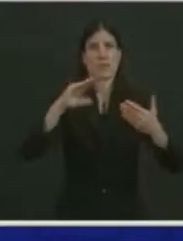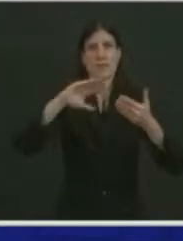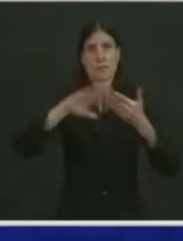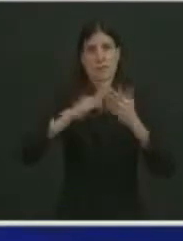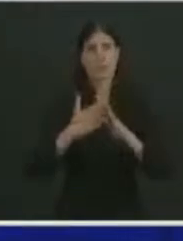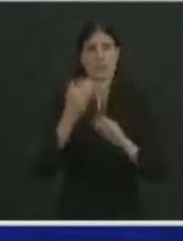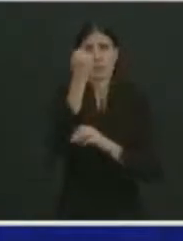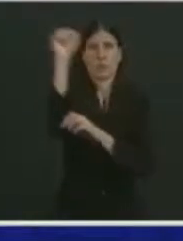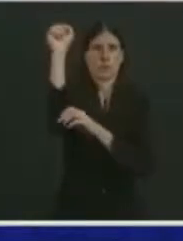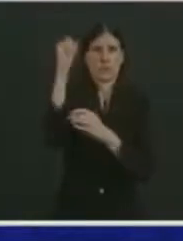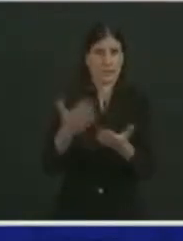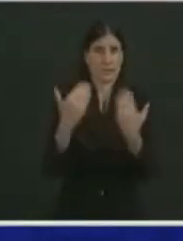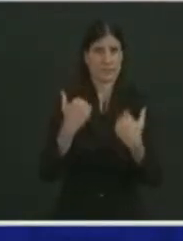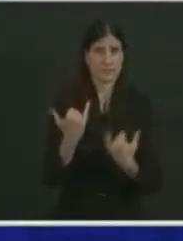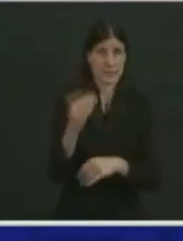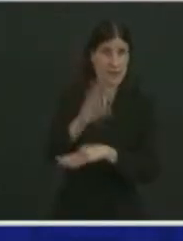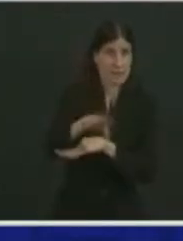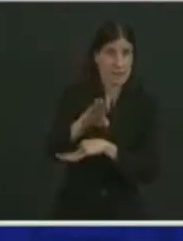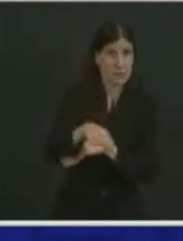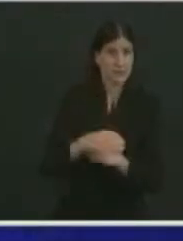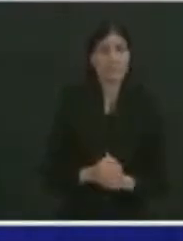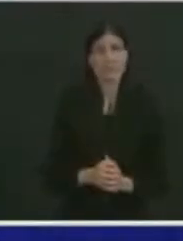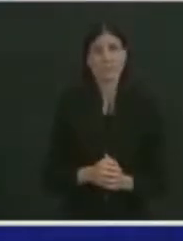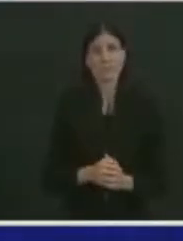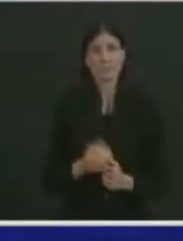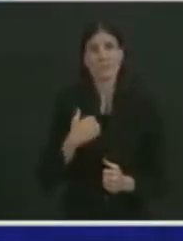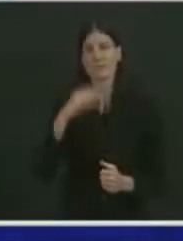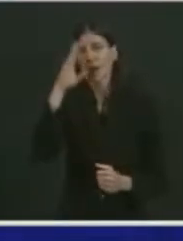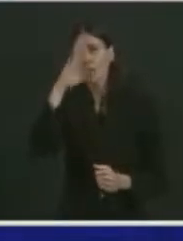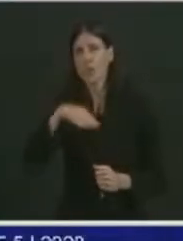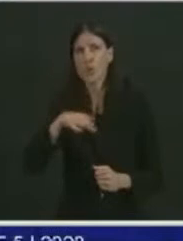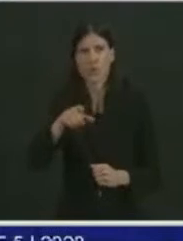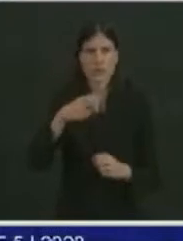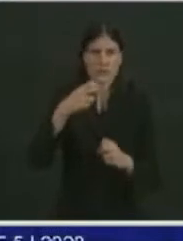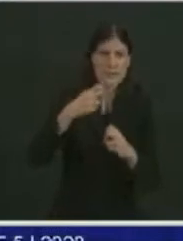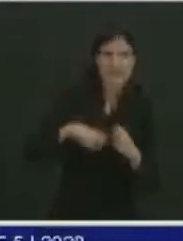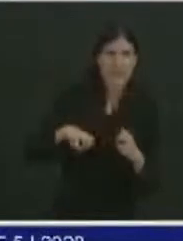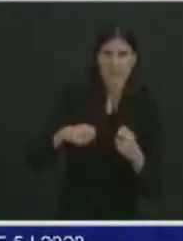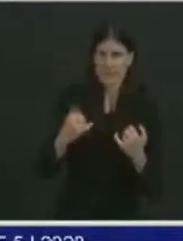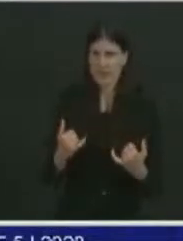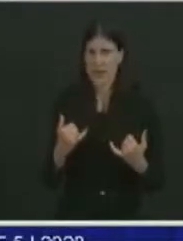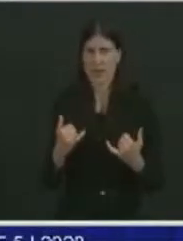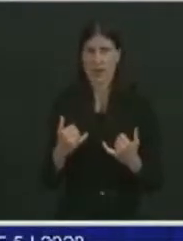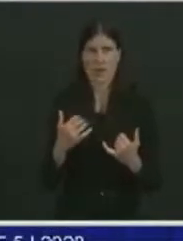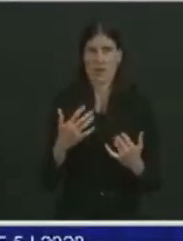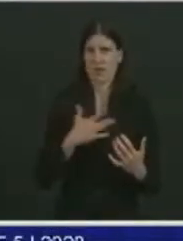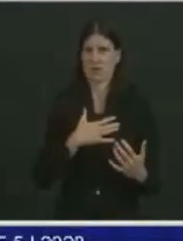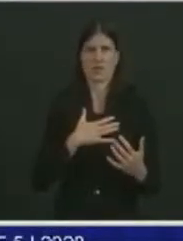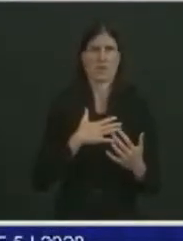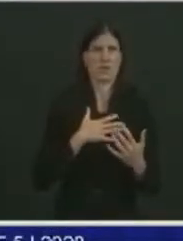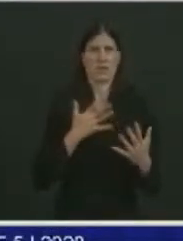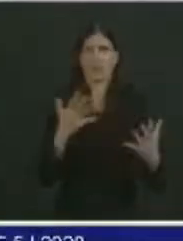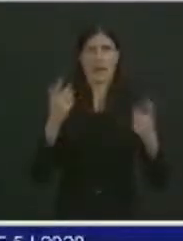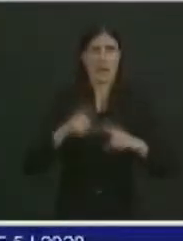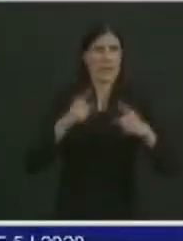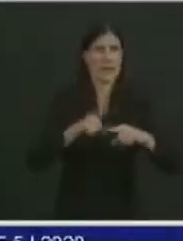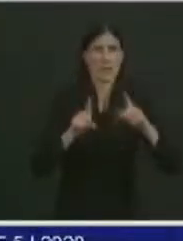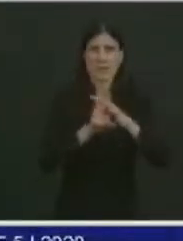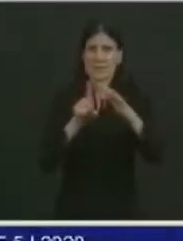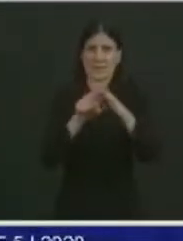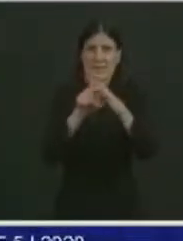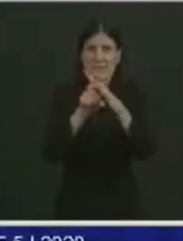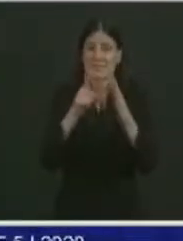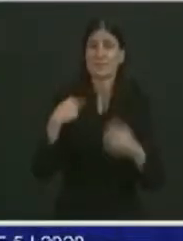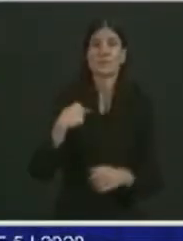This is very difficult, okay? What we are trying to do is very difficult. We are trying to strike the right balance where